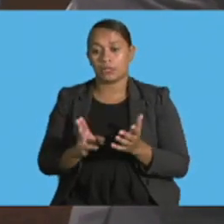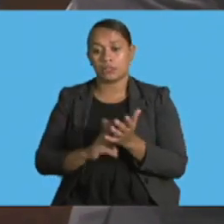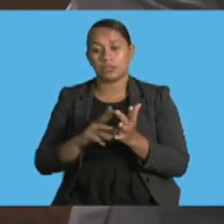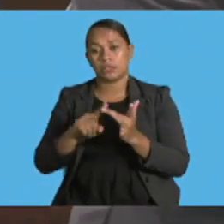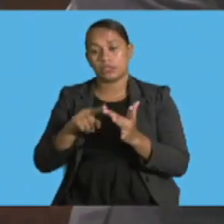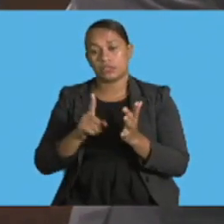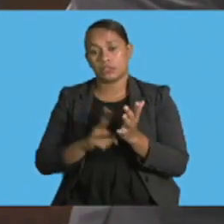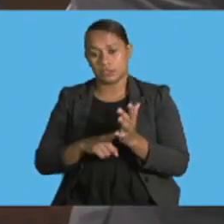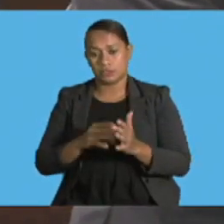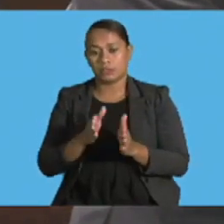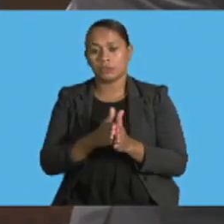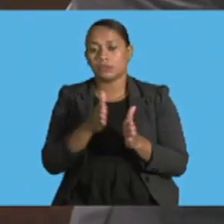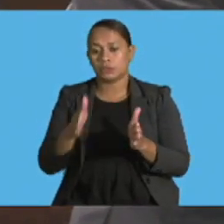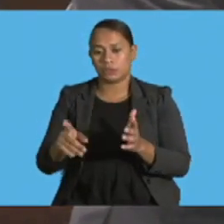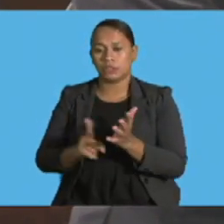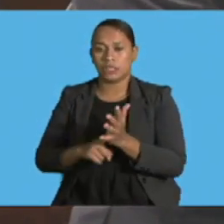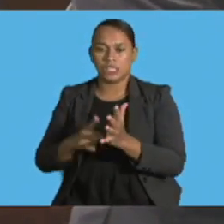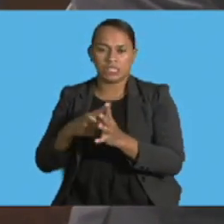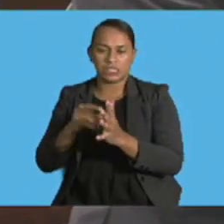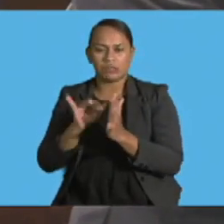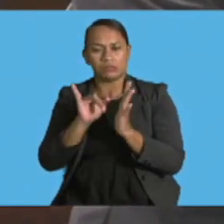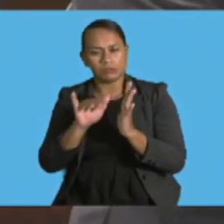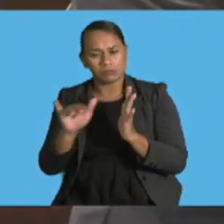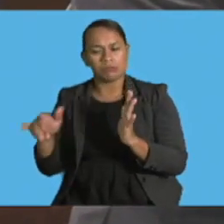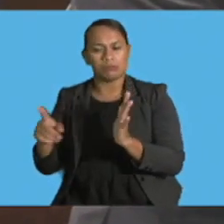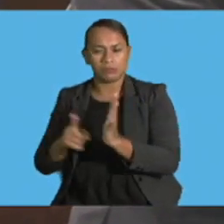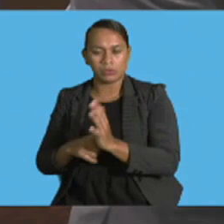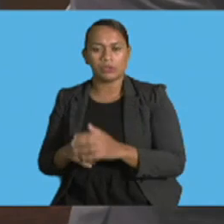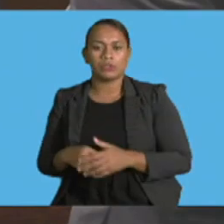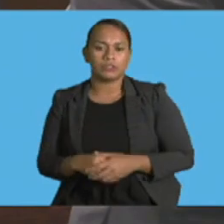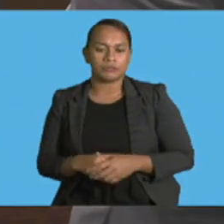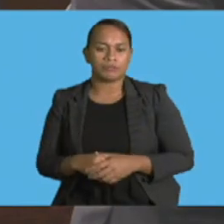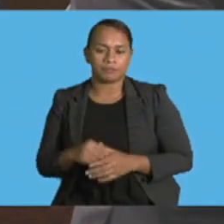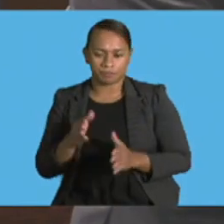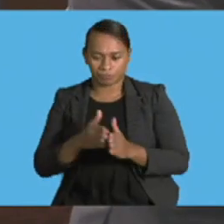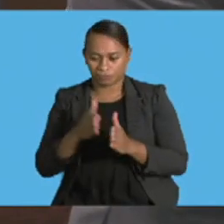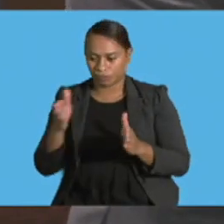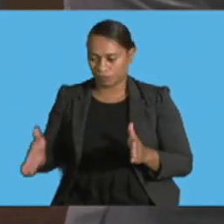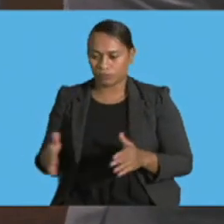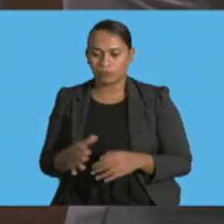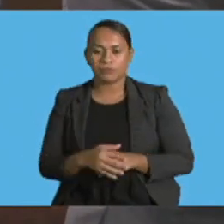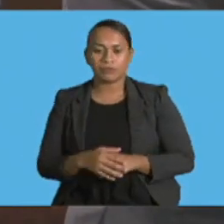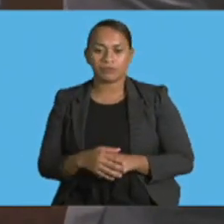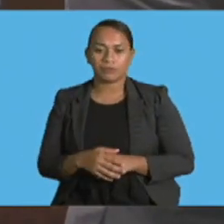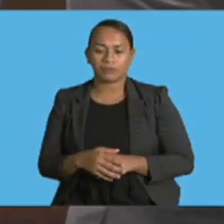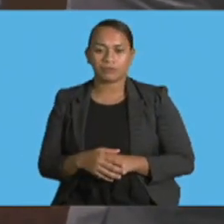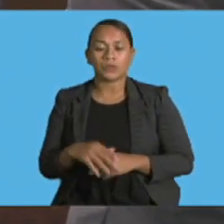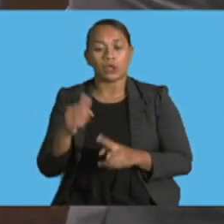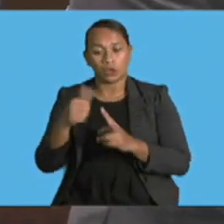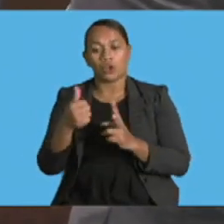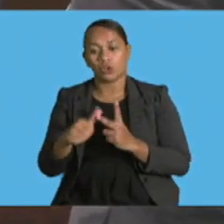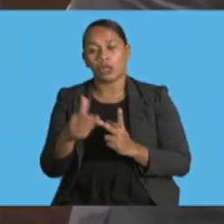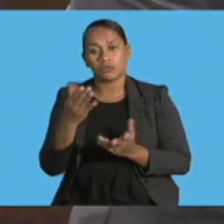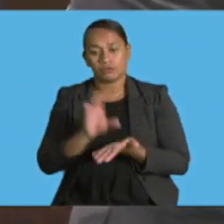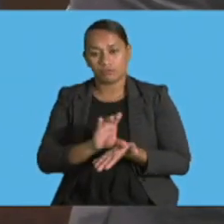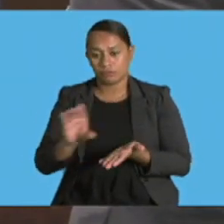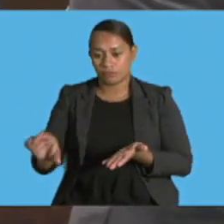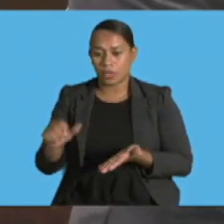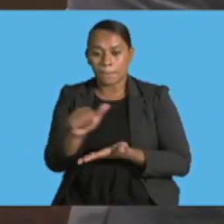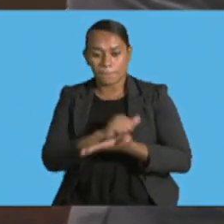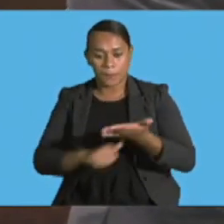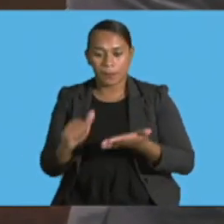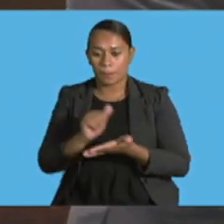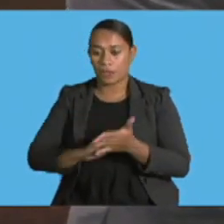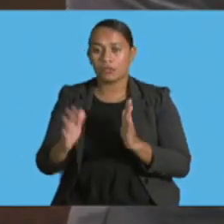$500,000 for use of machineries related to farm mechanization, including purchase of tractors that can be used